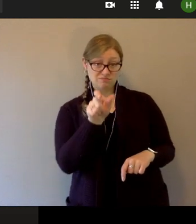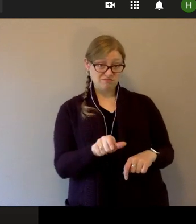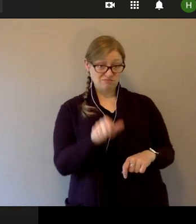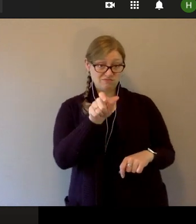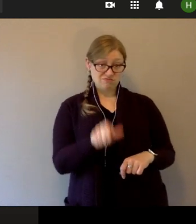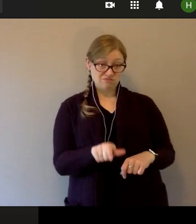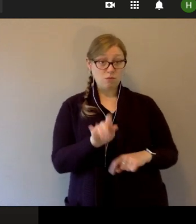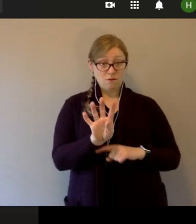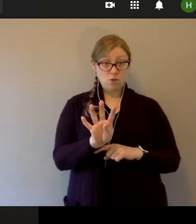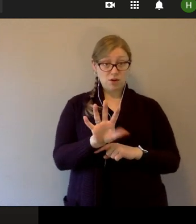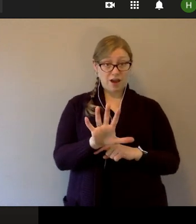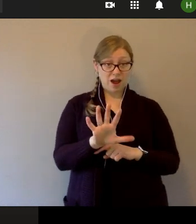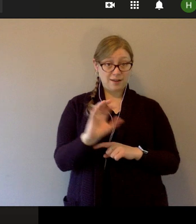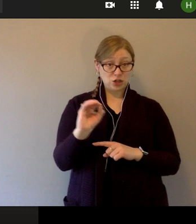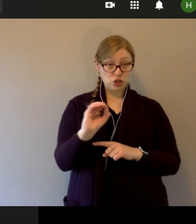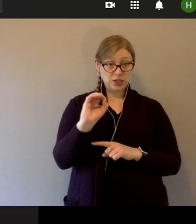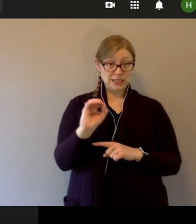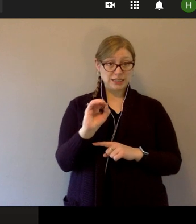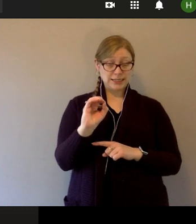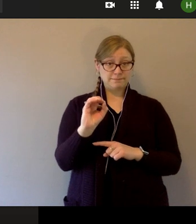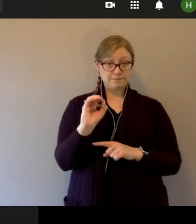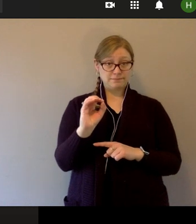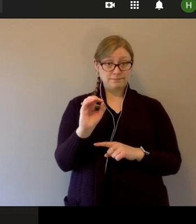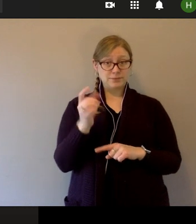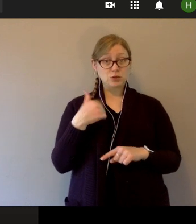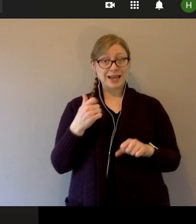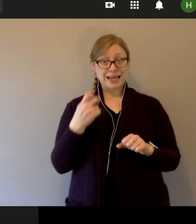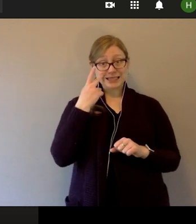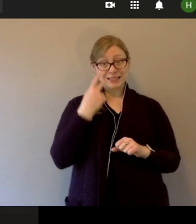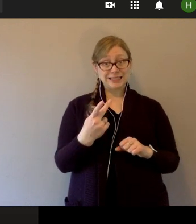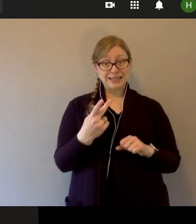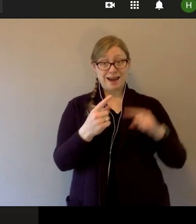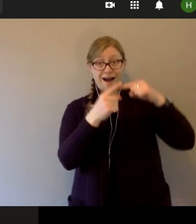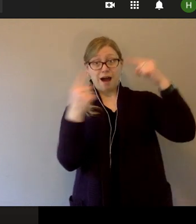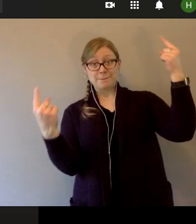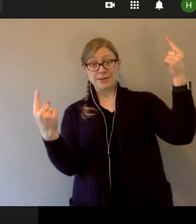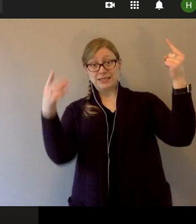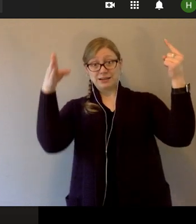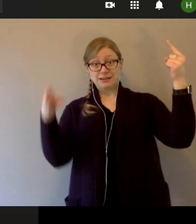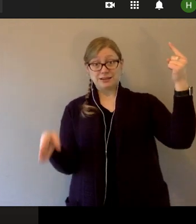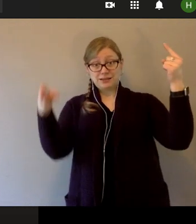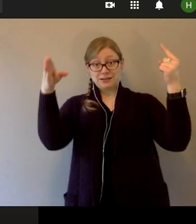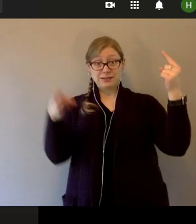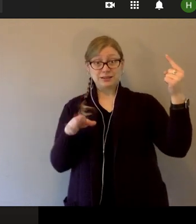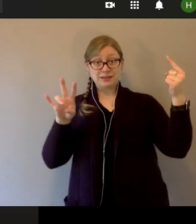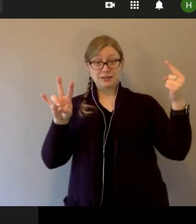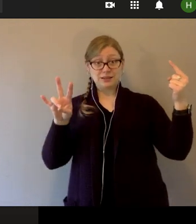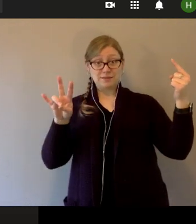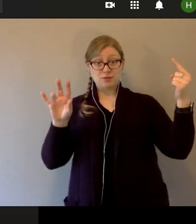that I can see on here that I am, the opposite side is 7.1.